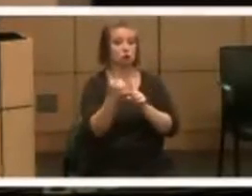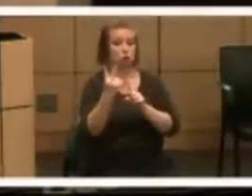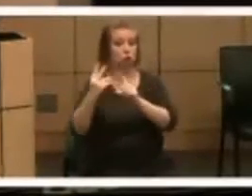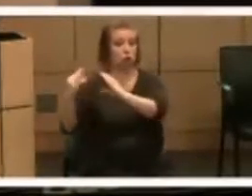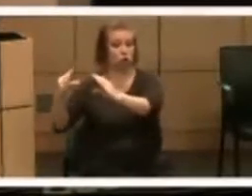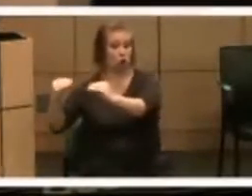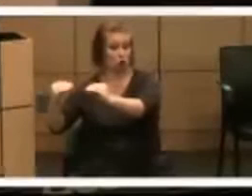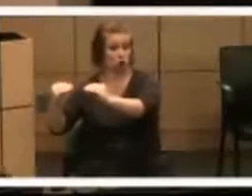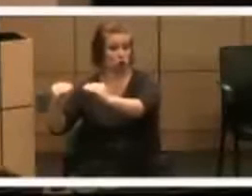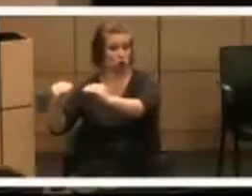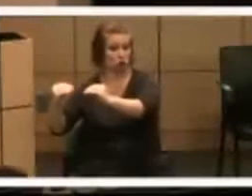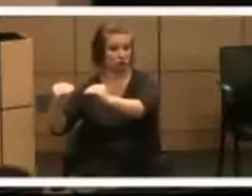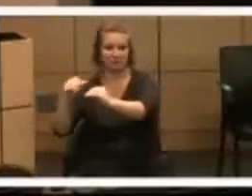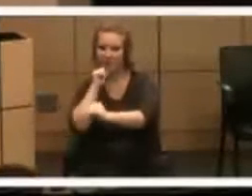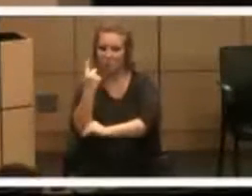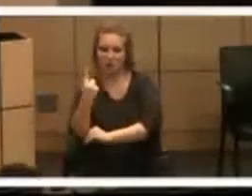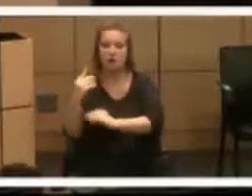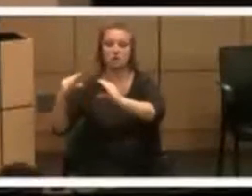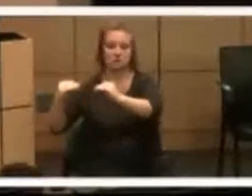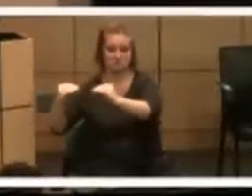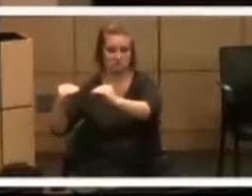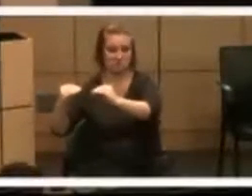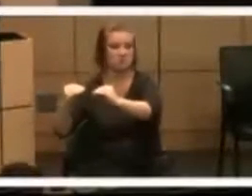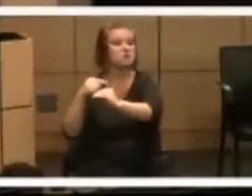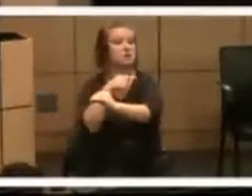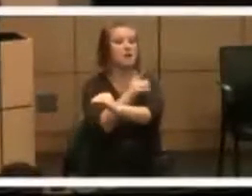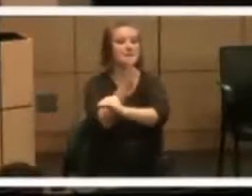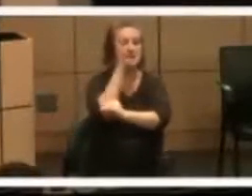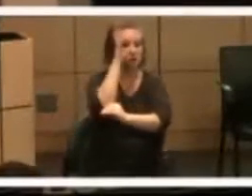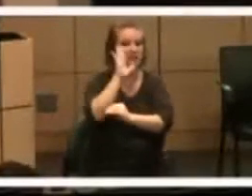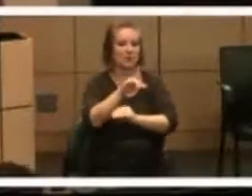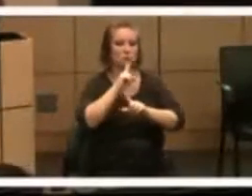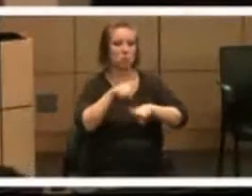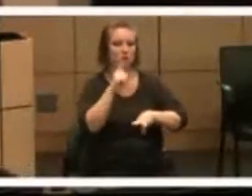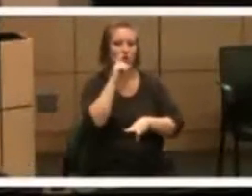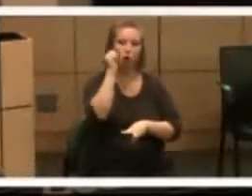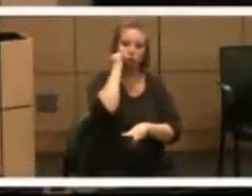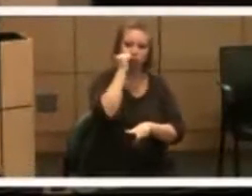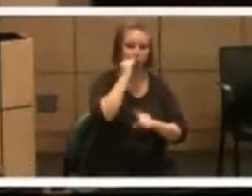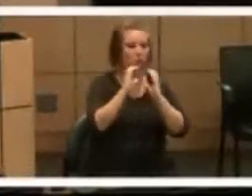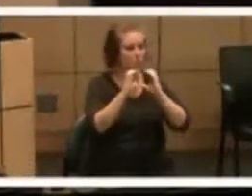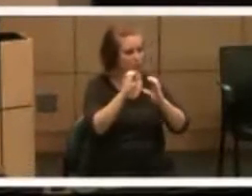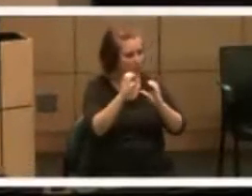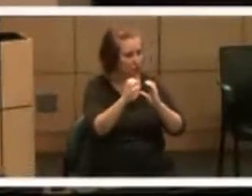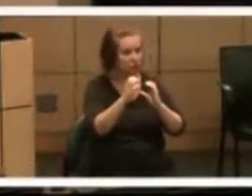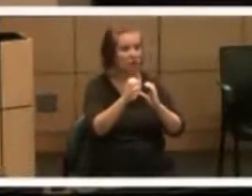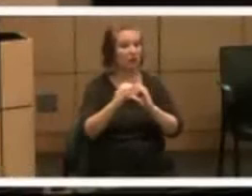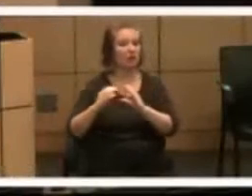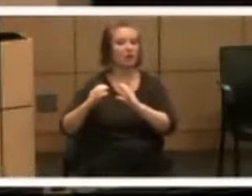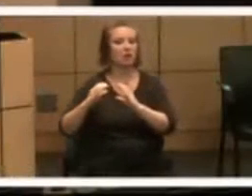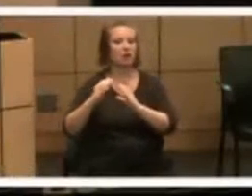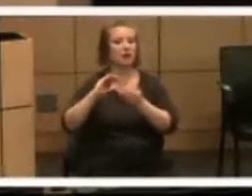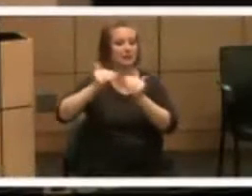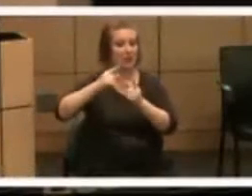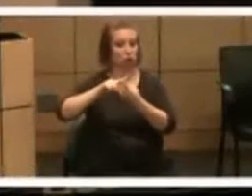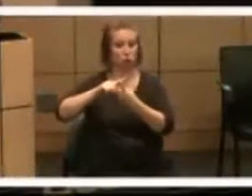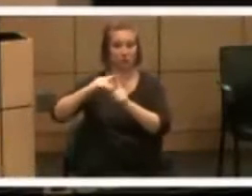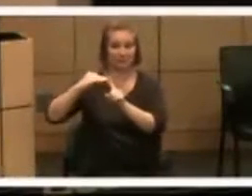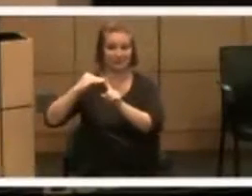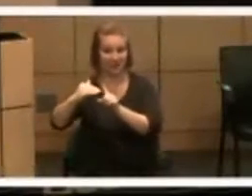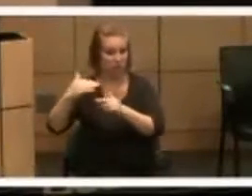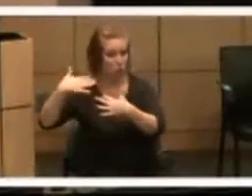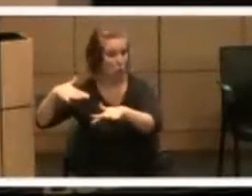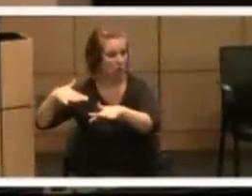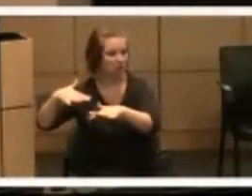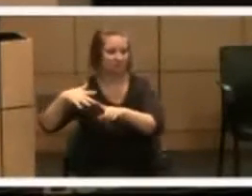predicts parents' parents' reports of their children's everyday communication abilities. Performance in a steady noise masker doesn't. And so that,